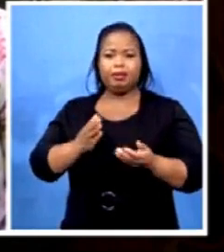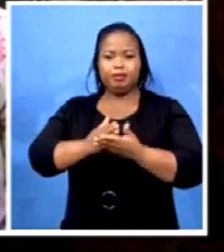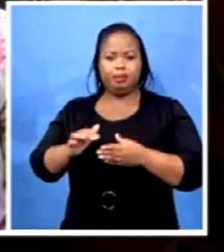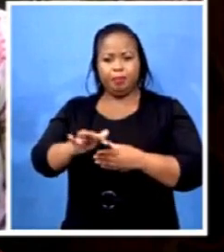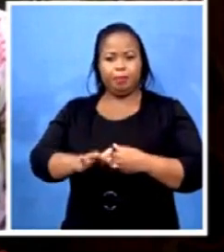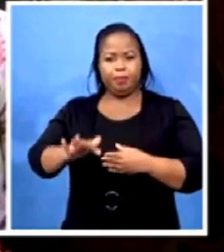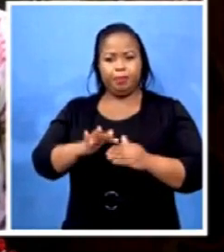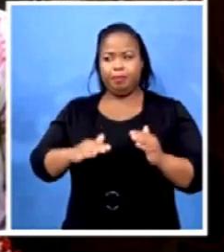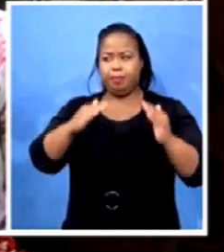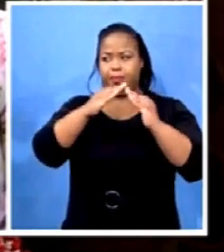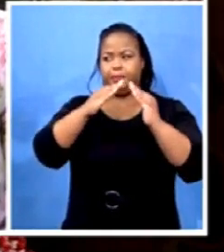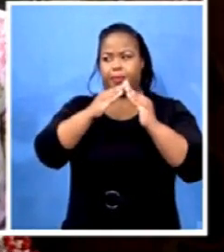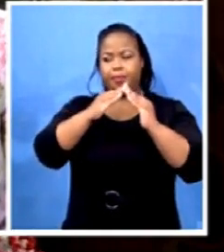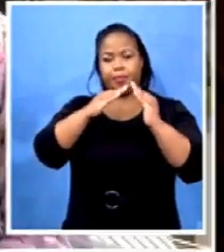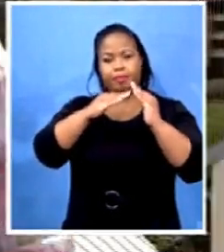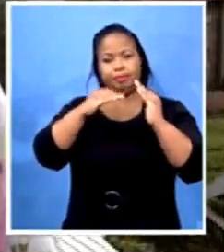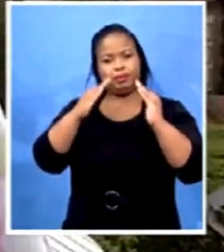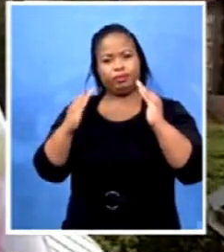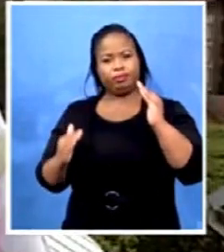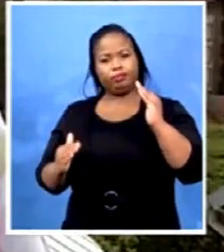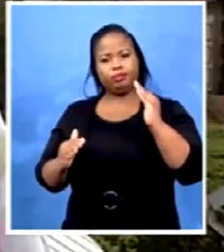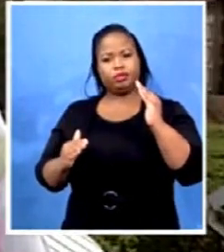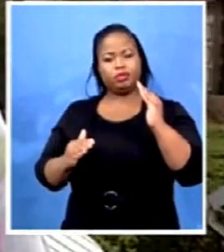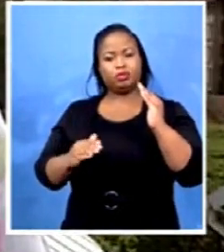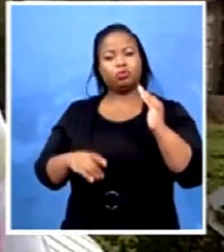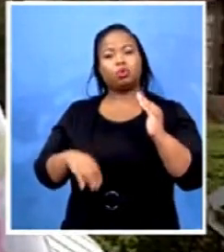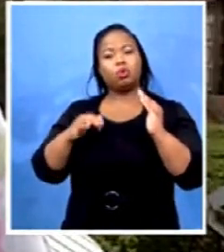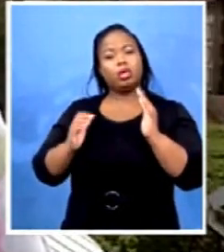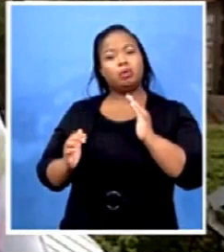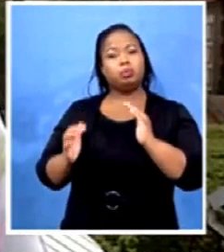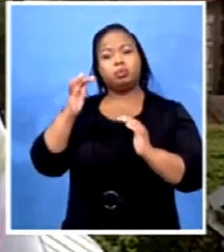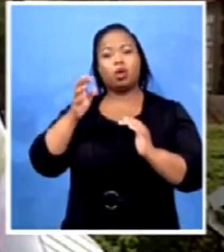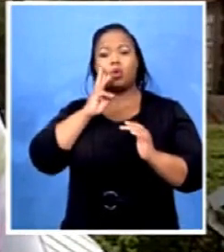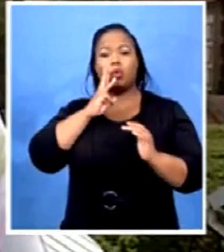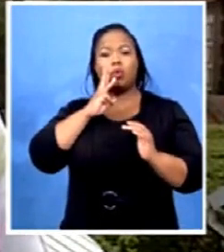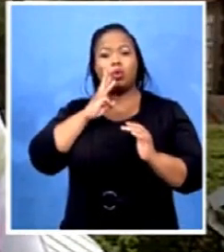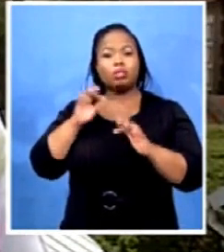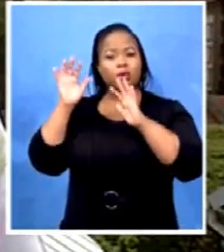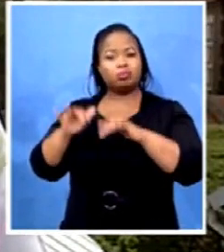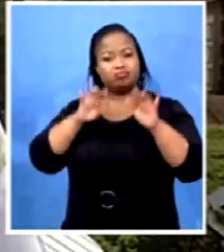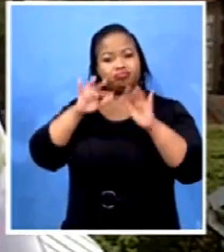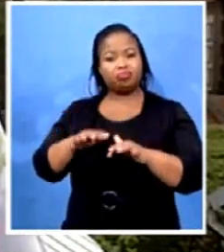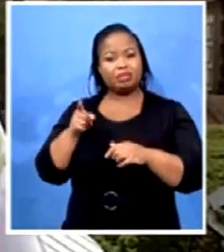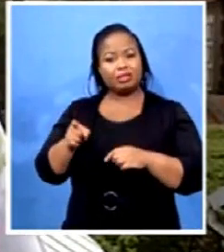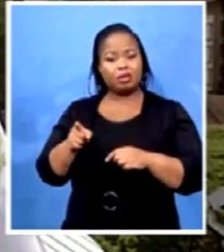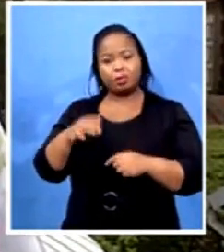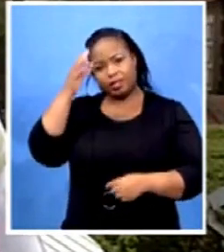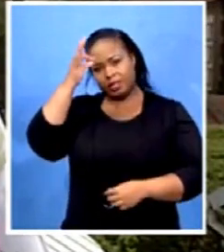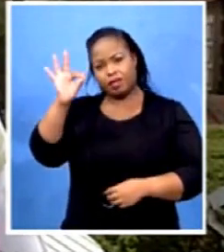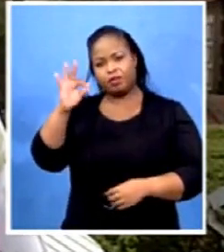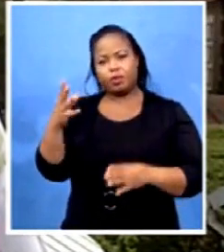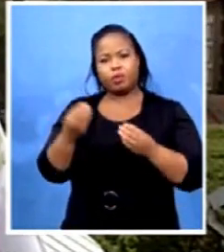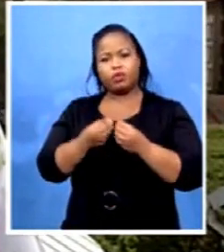where there's a huge amount of displacements, the government is, together with the Kenya Red Cross, trying to provide